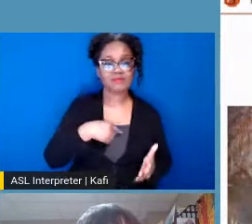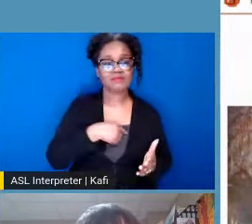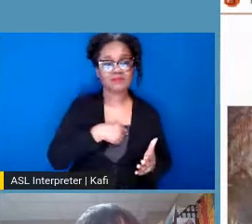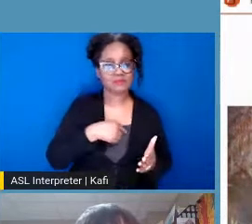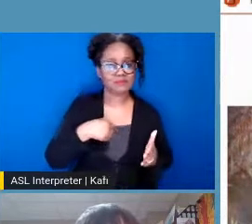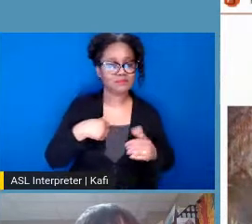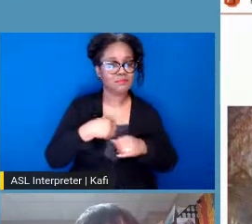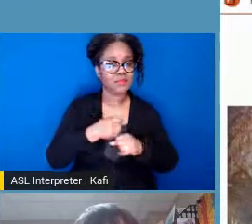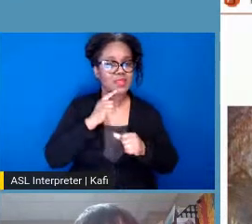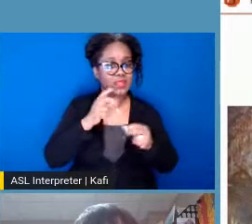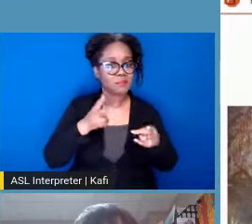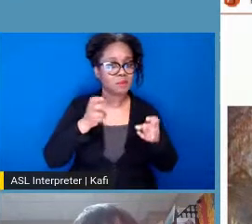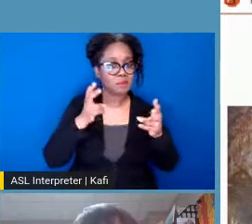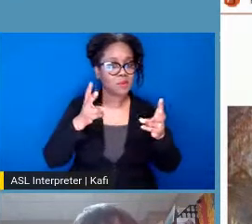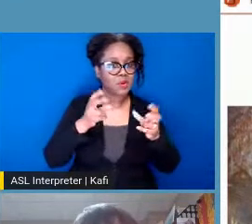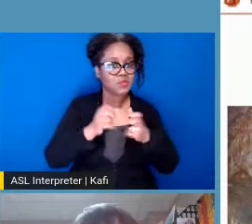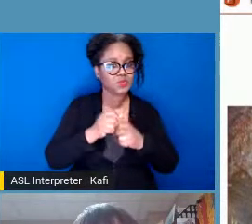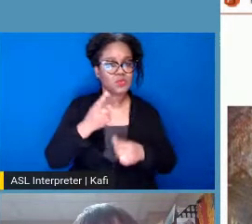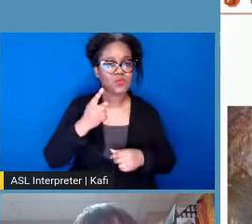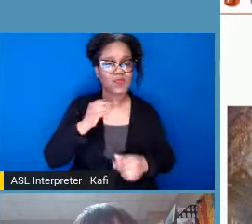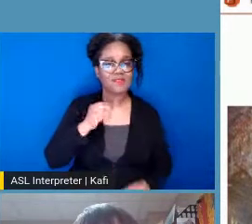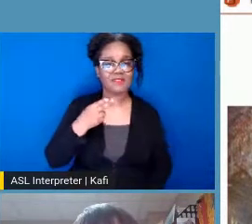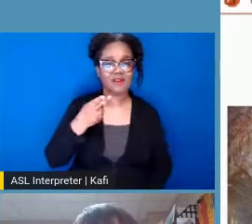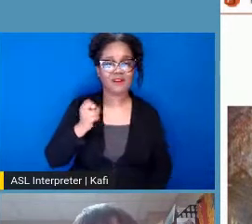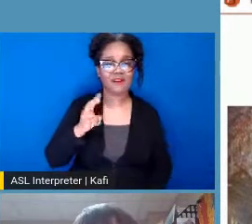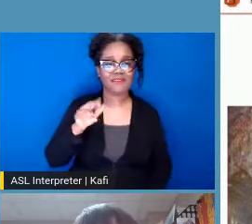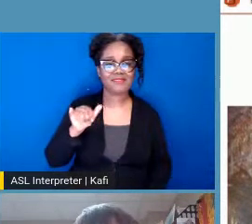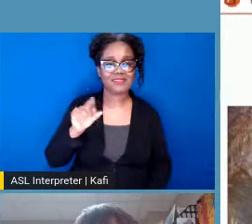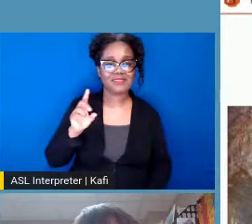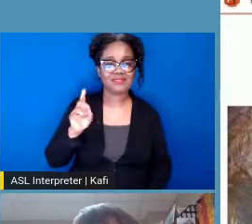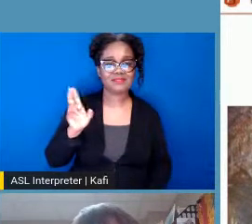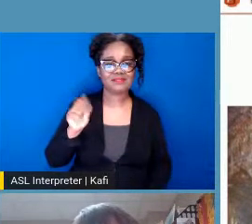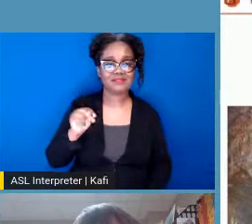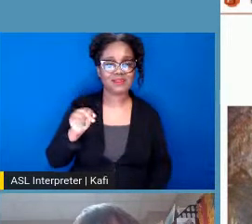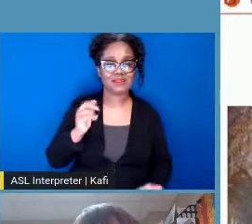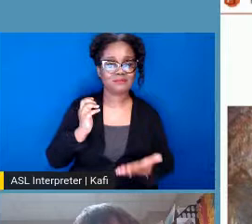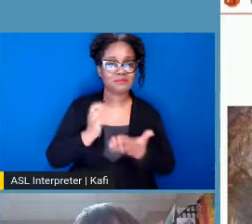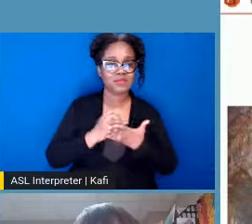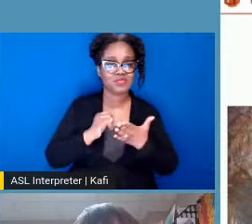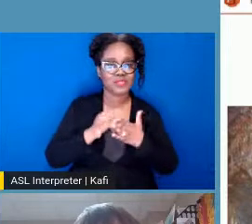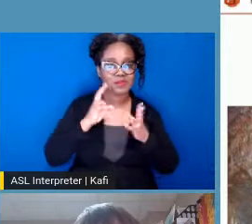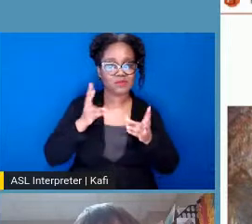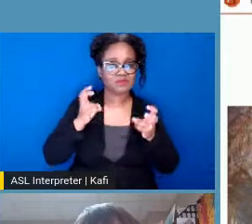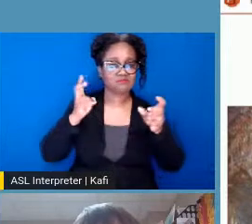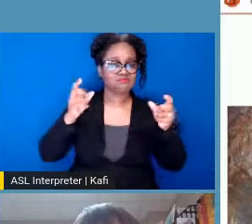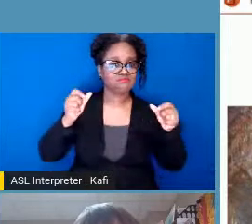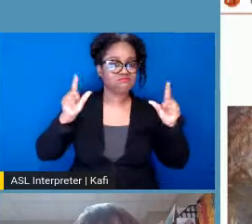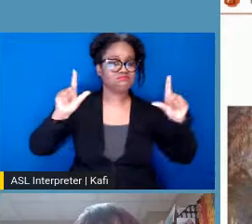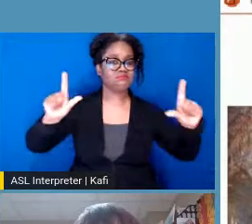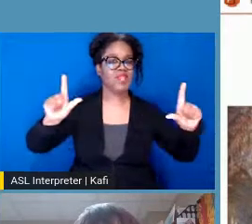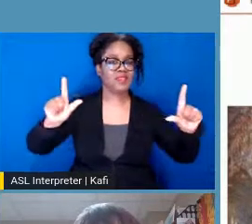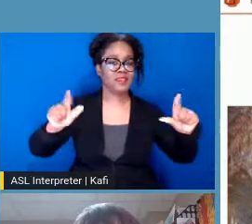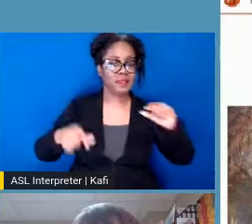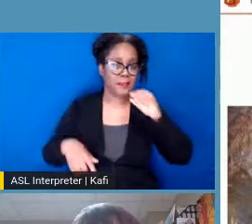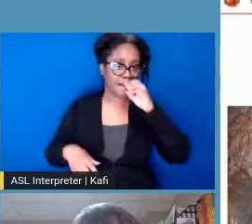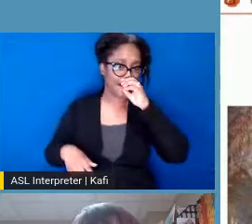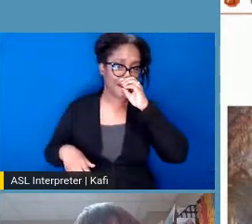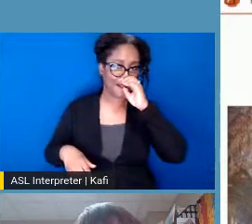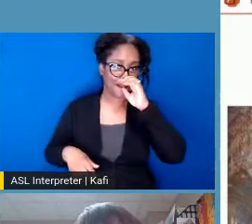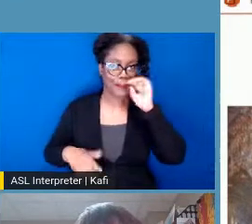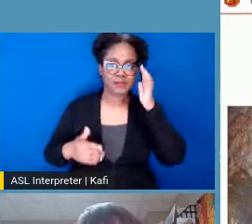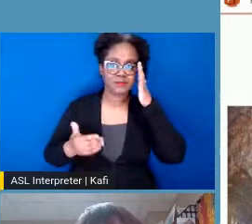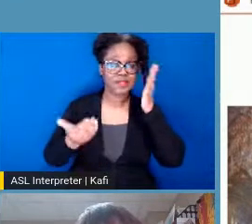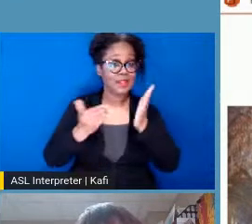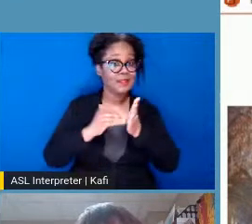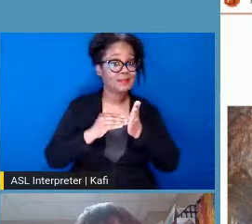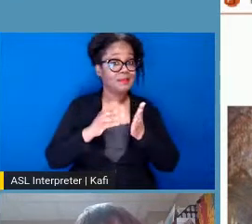Dunn exhibit that was hanging at the time. And again, trying to be lighthearted and upbeat. I checked yesterday, and it